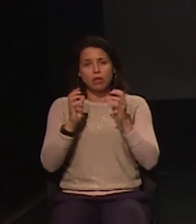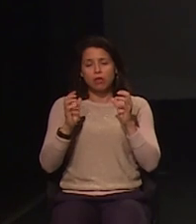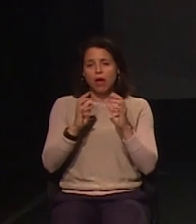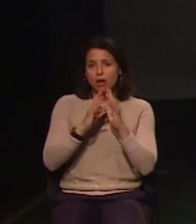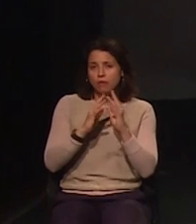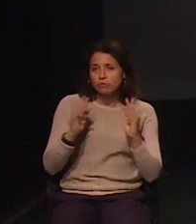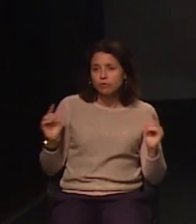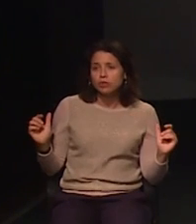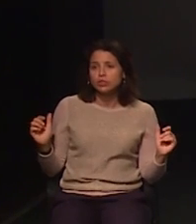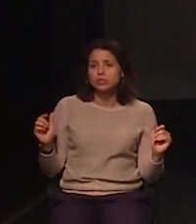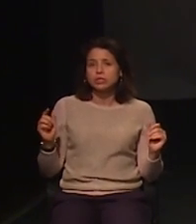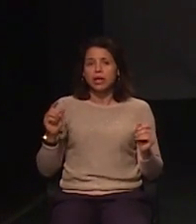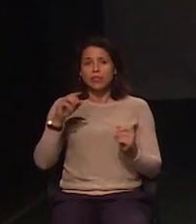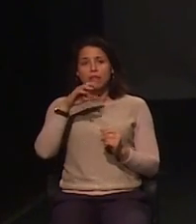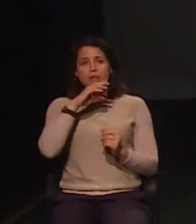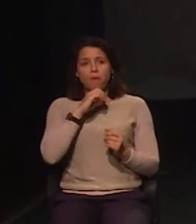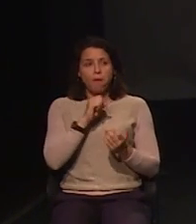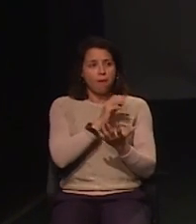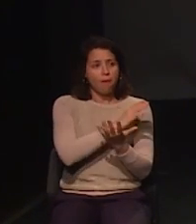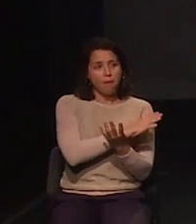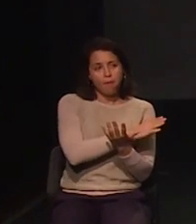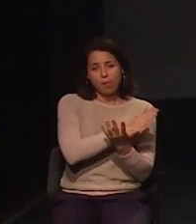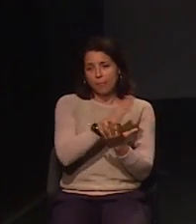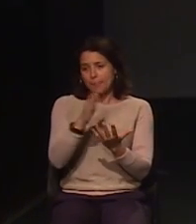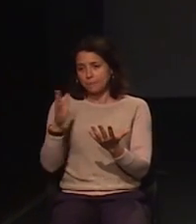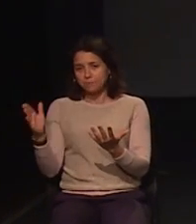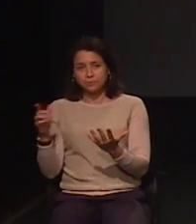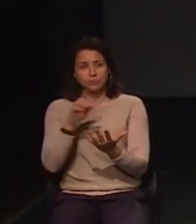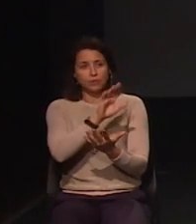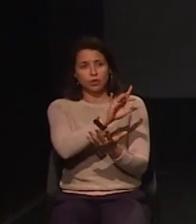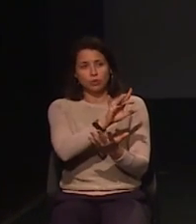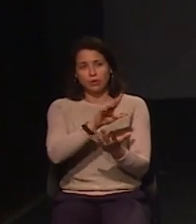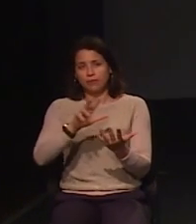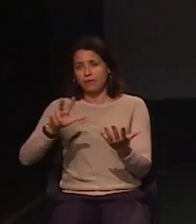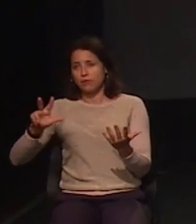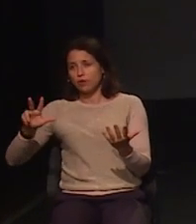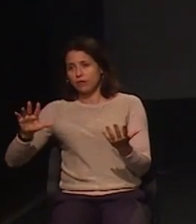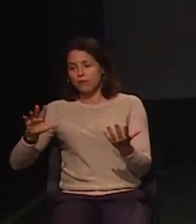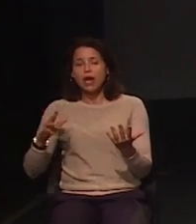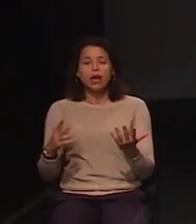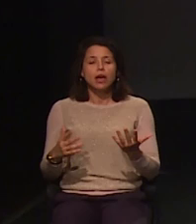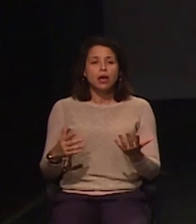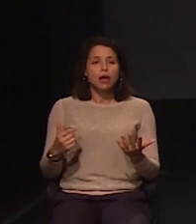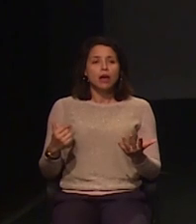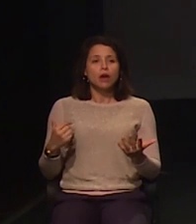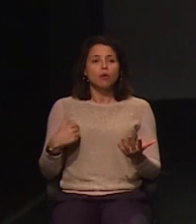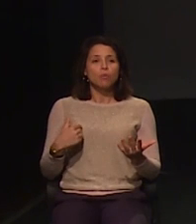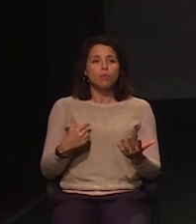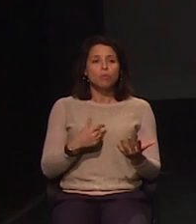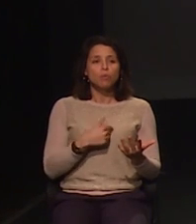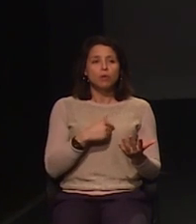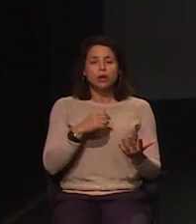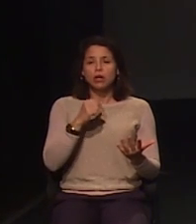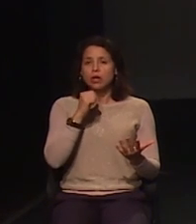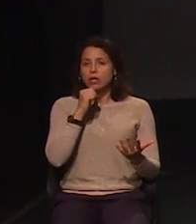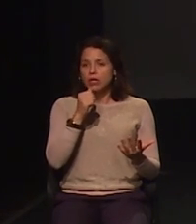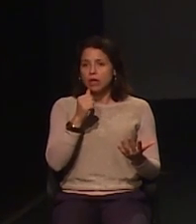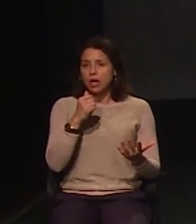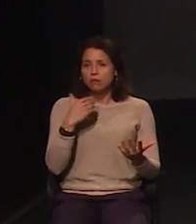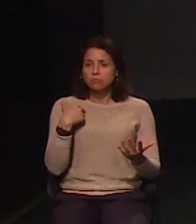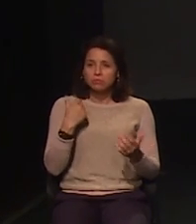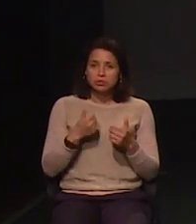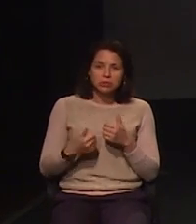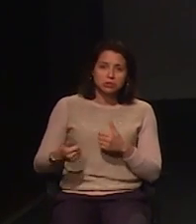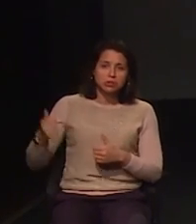age range between 25 and 35. They are not C-level people. They are maybe upper middle